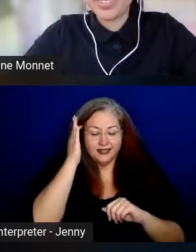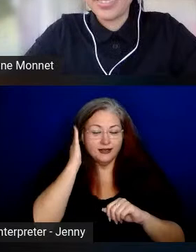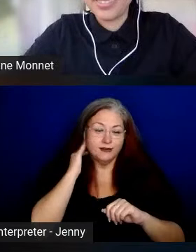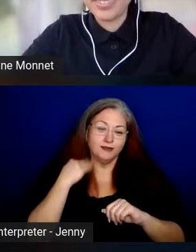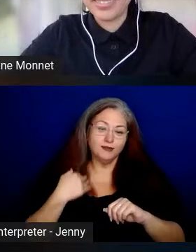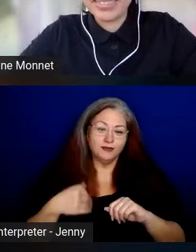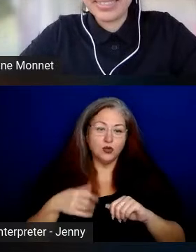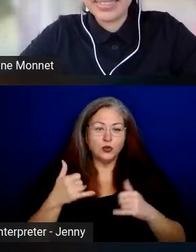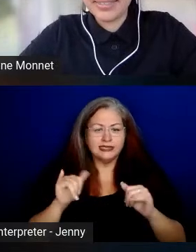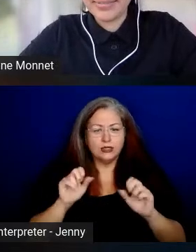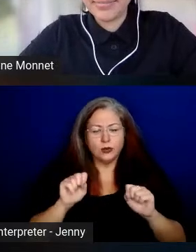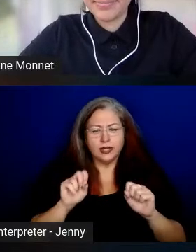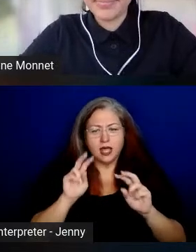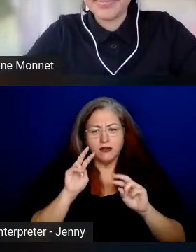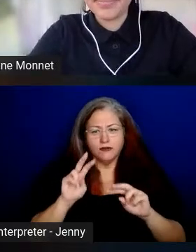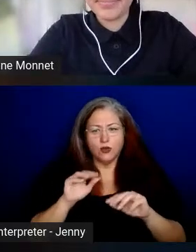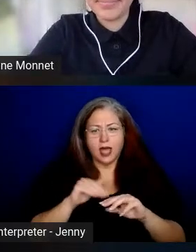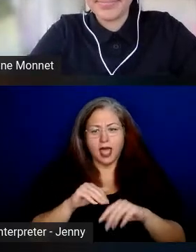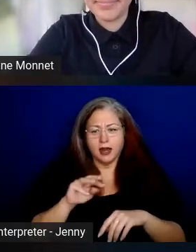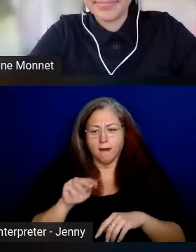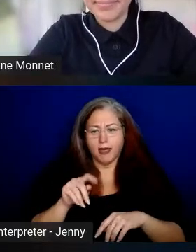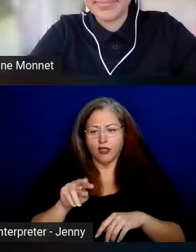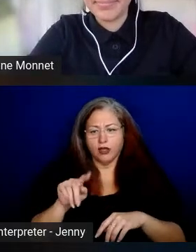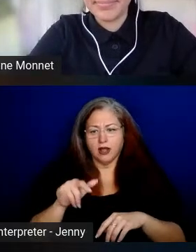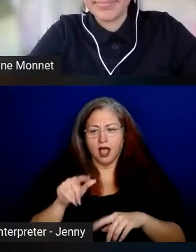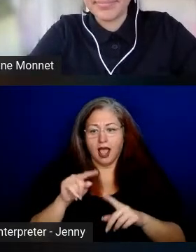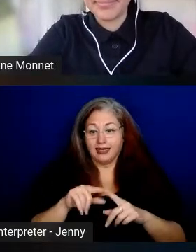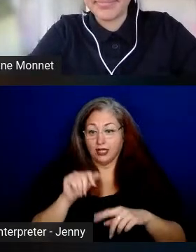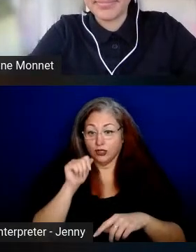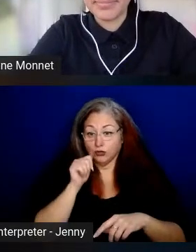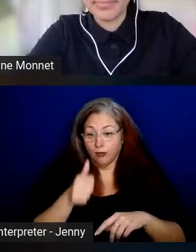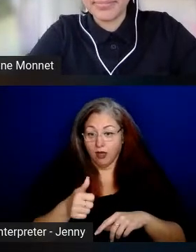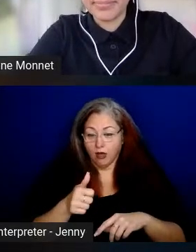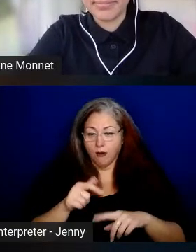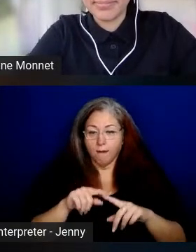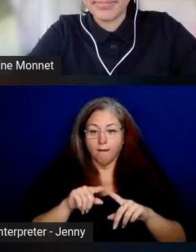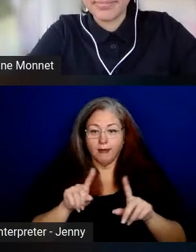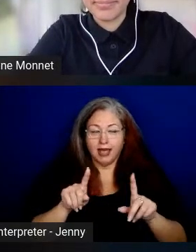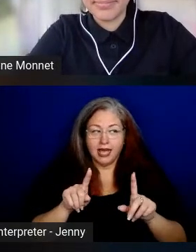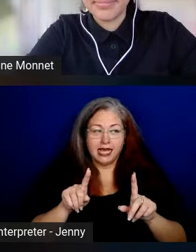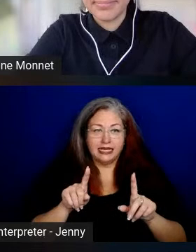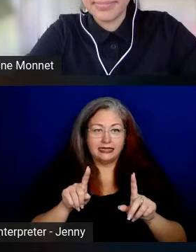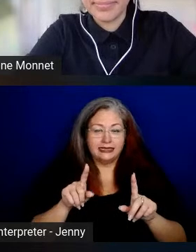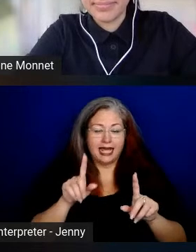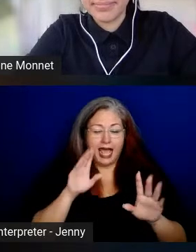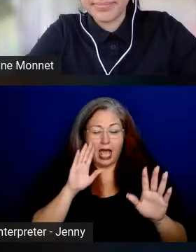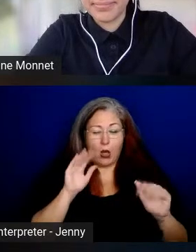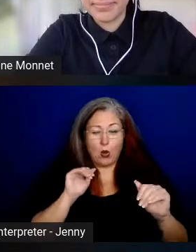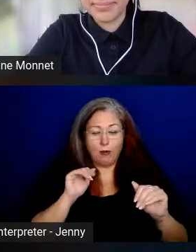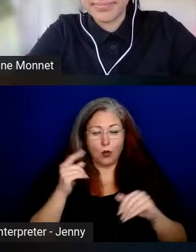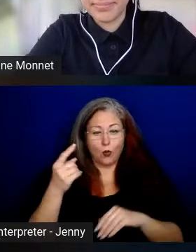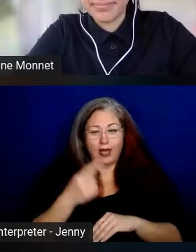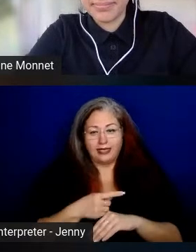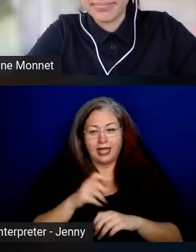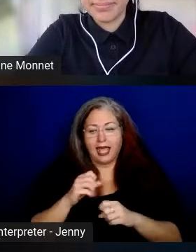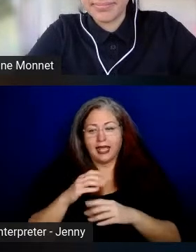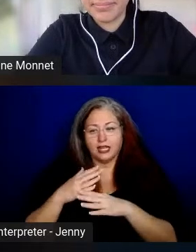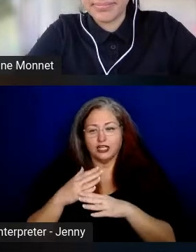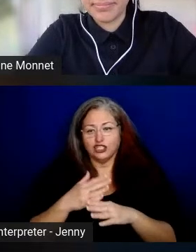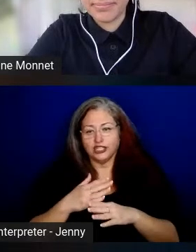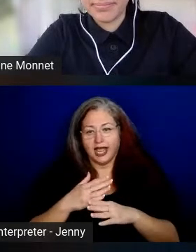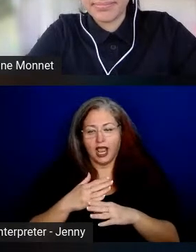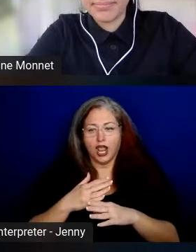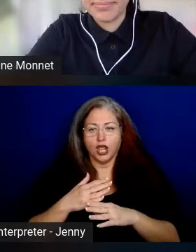you can still view it at the Mother Tongue Festival until tomorrow. But I'm hoping one day I will share it on the more